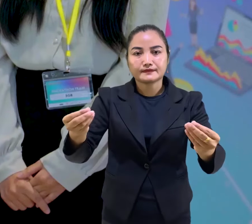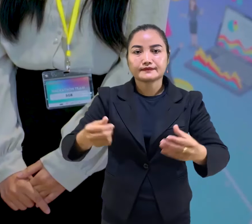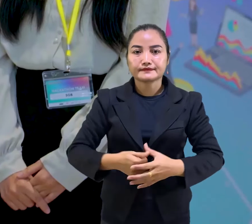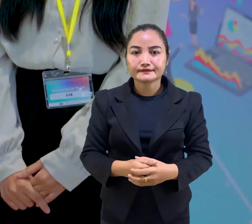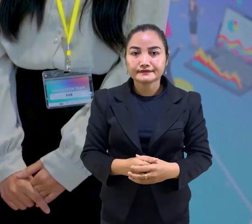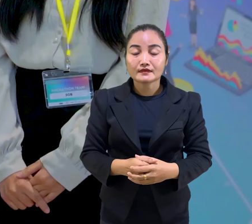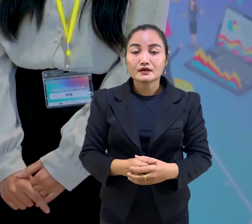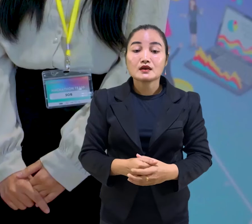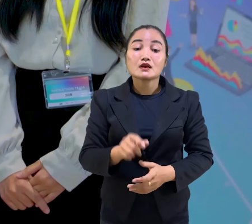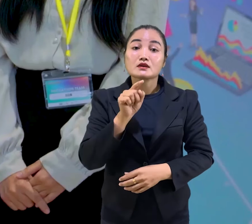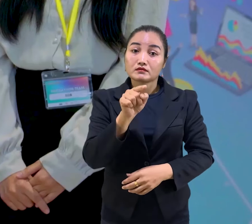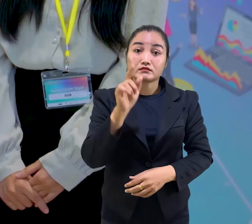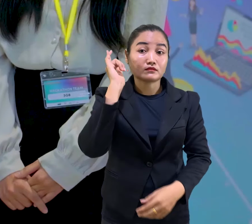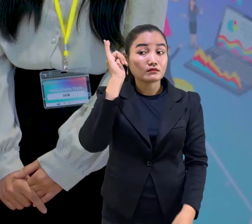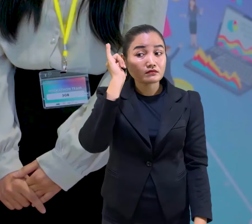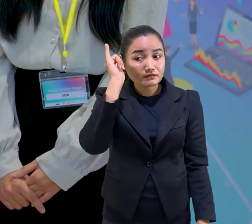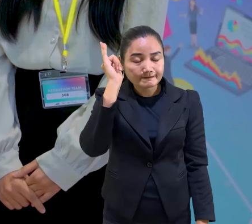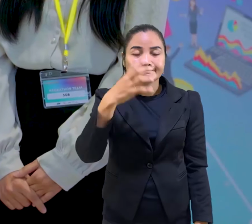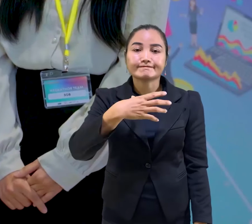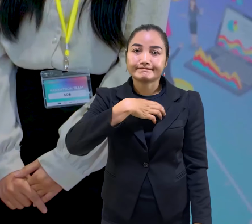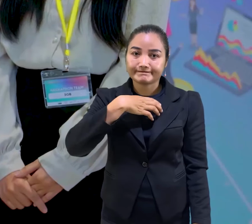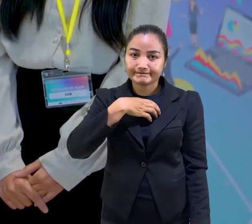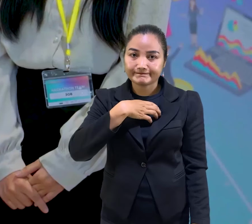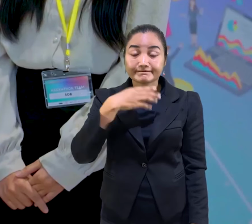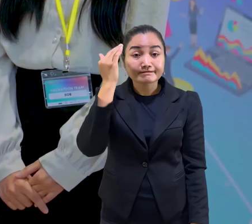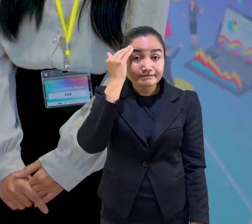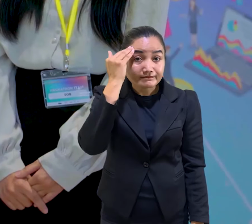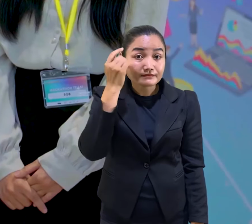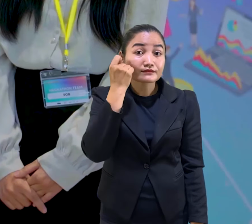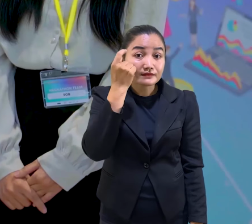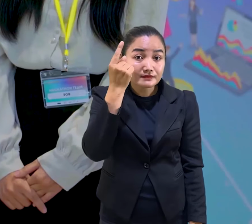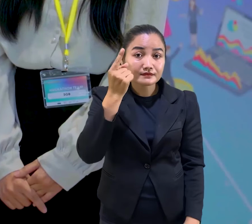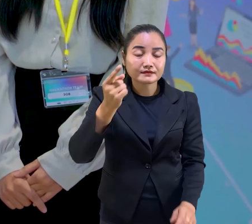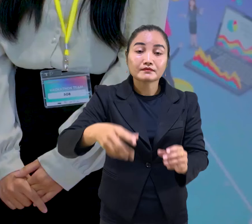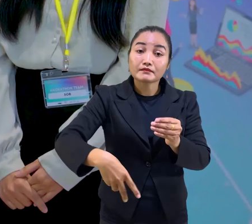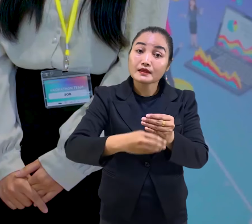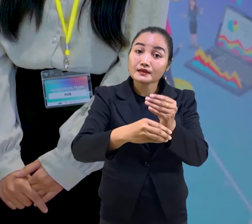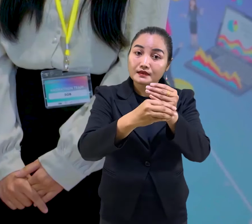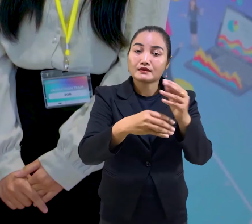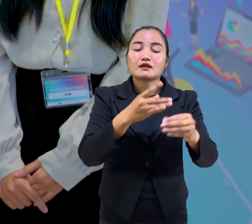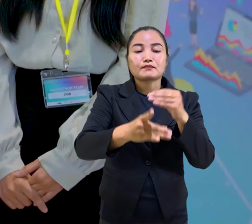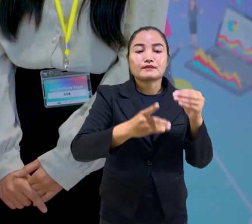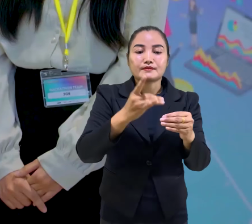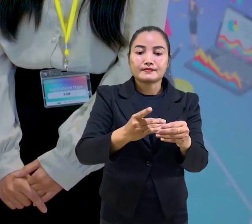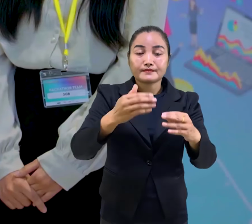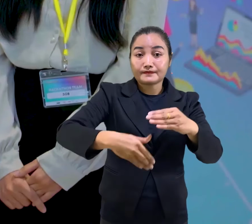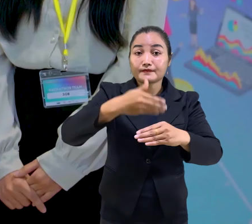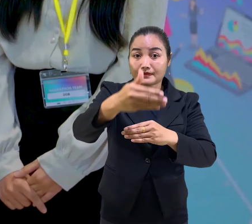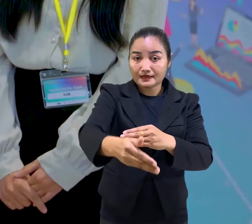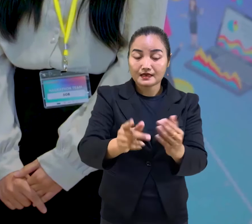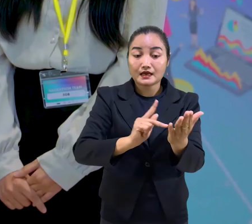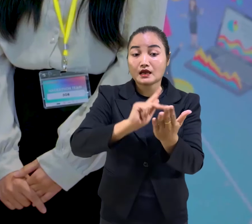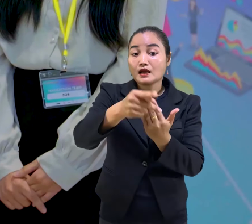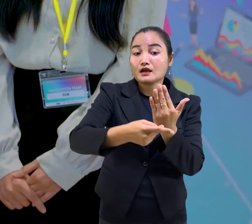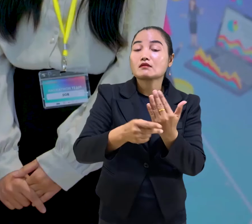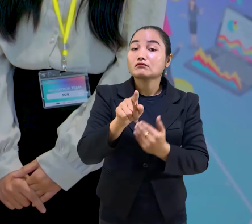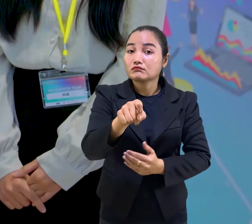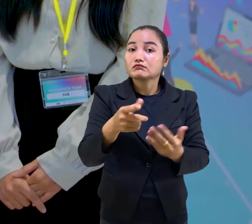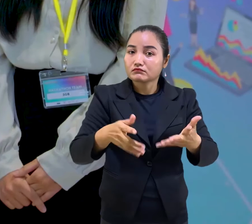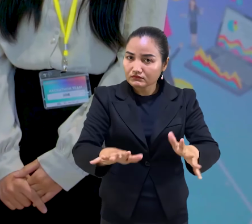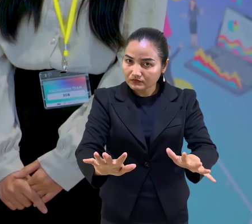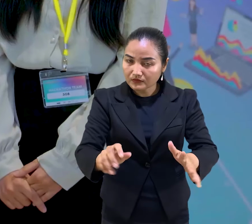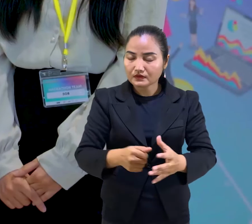for people with disability that we could take action on to improve on the gap between normal people